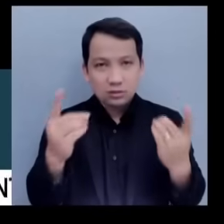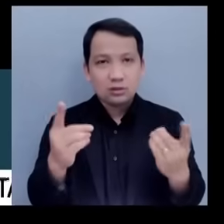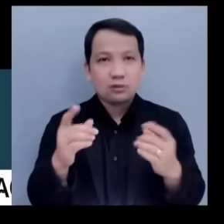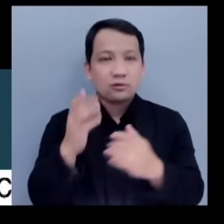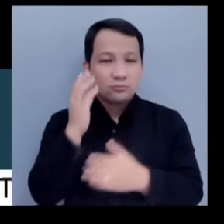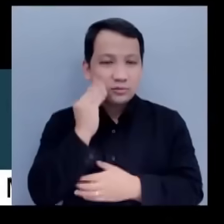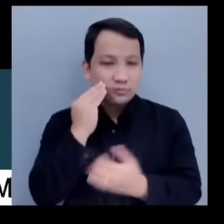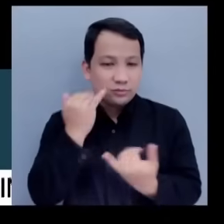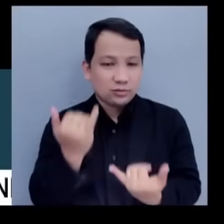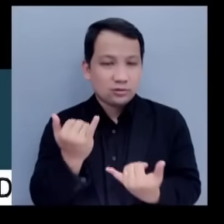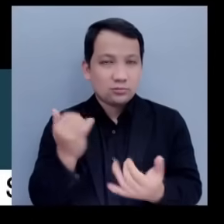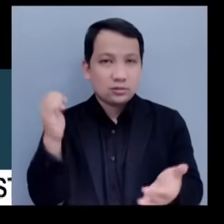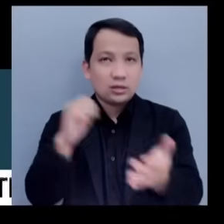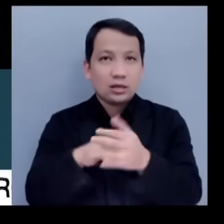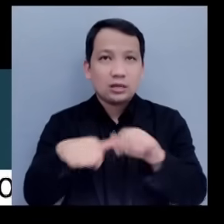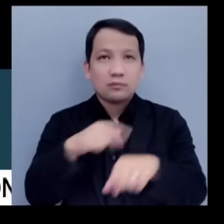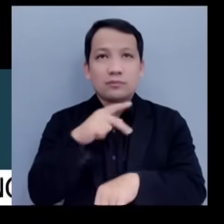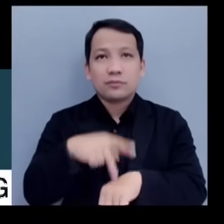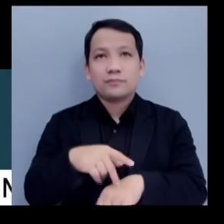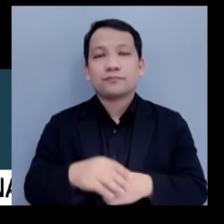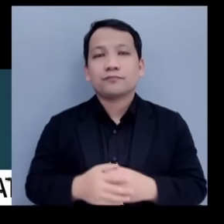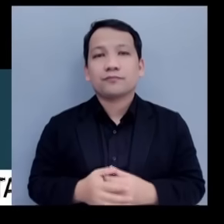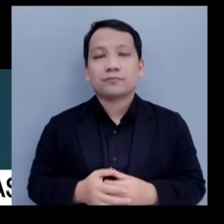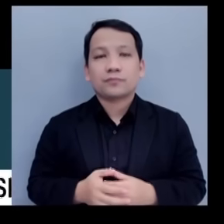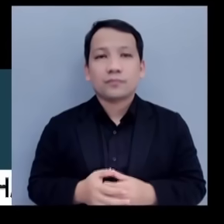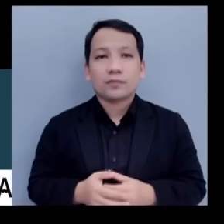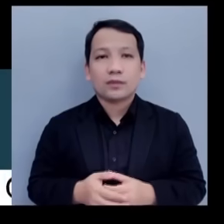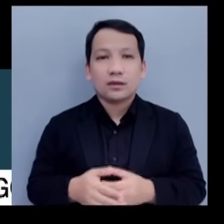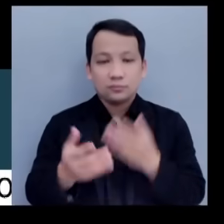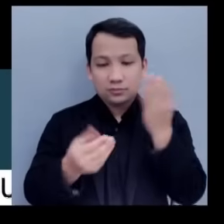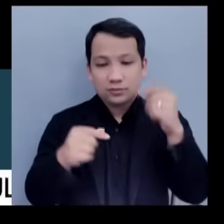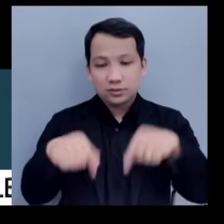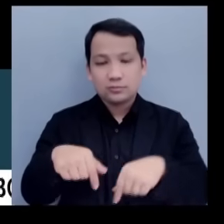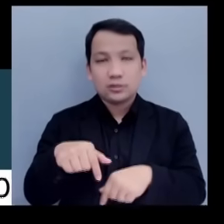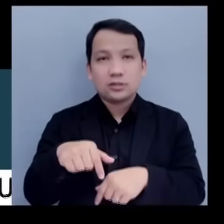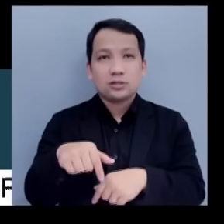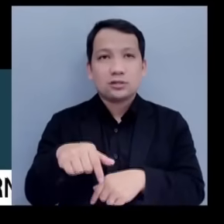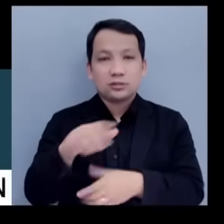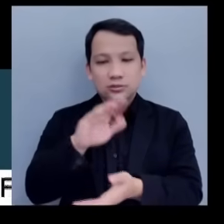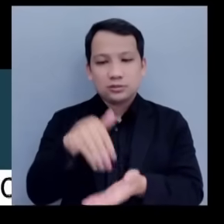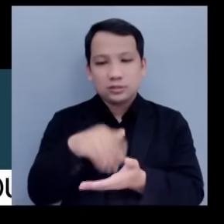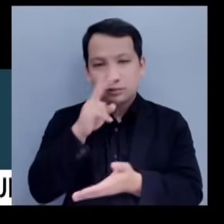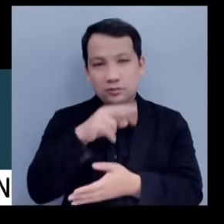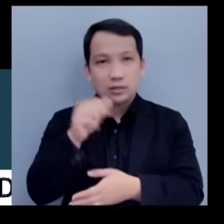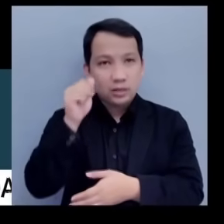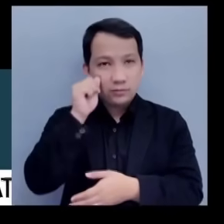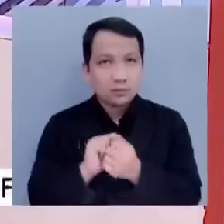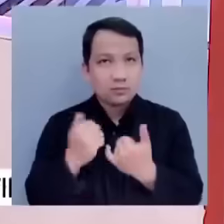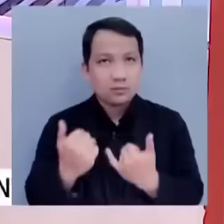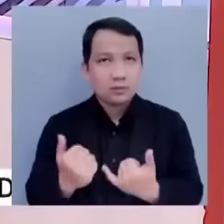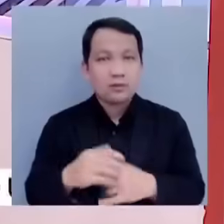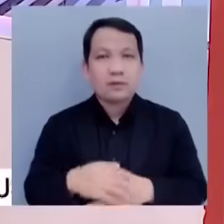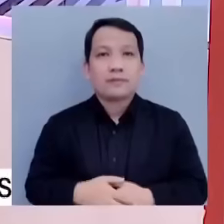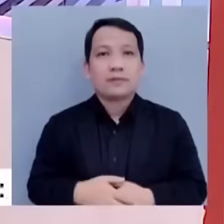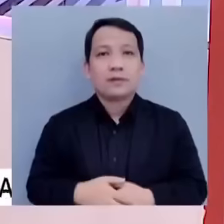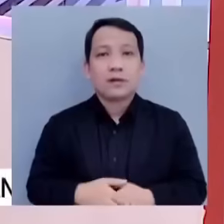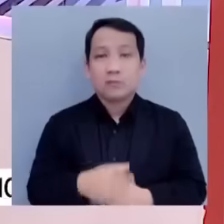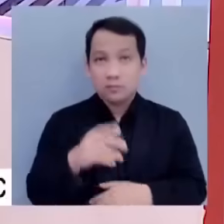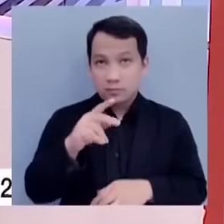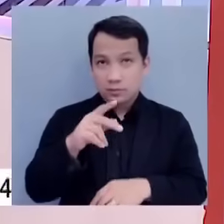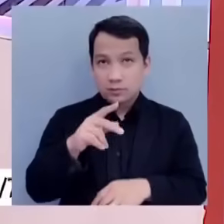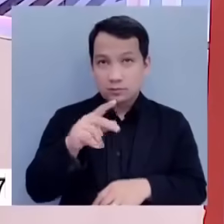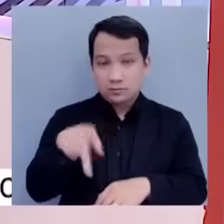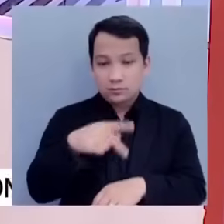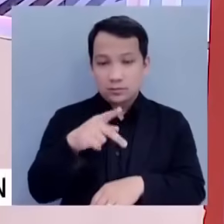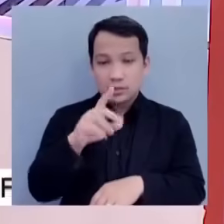recently entered the Philippine area of responsibility. And that's the latest here in Central Visayas. Ani Perez, ABS-CBN. The Philippine Public Works